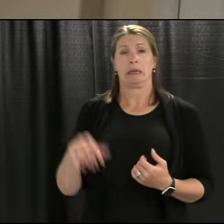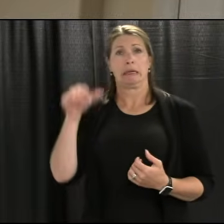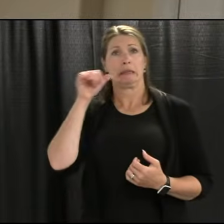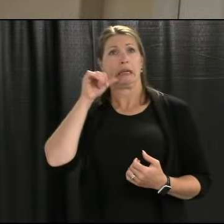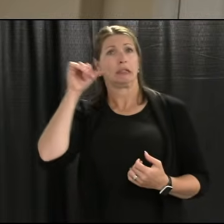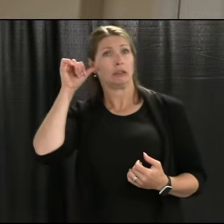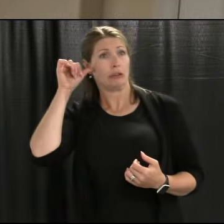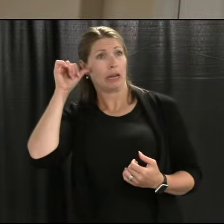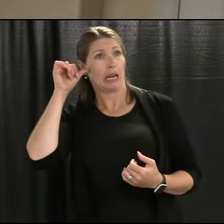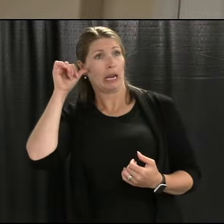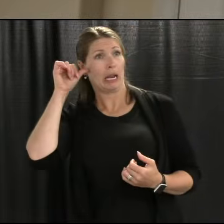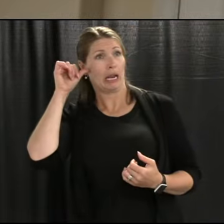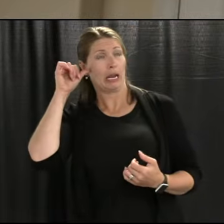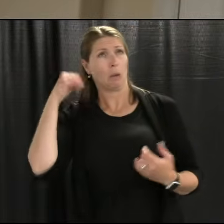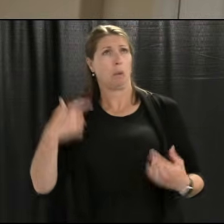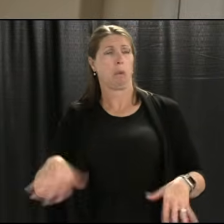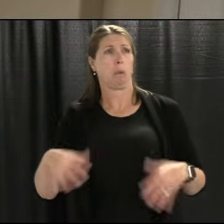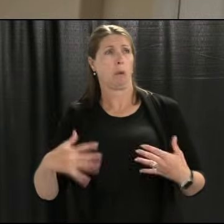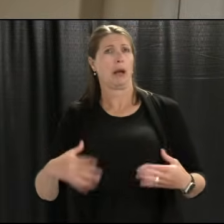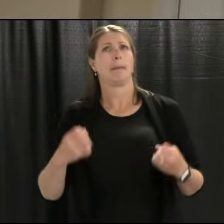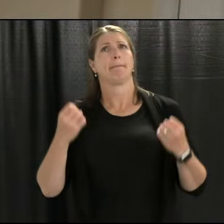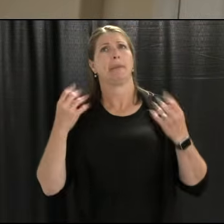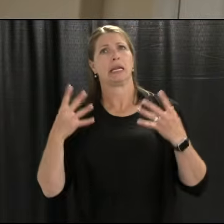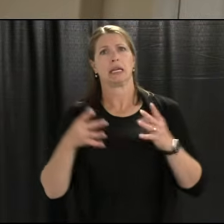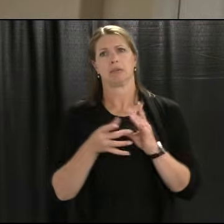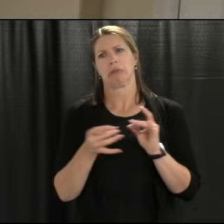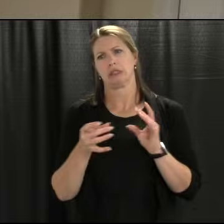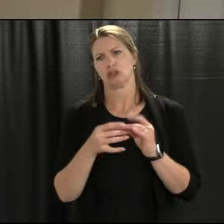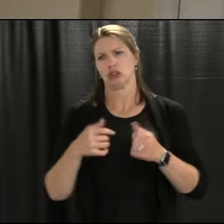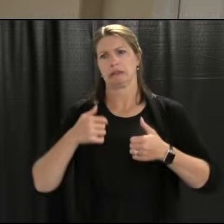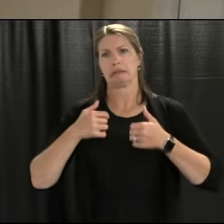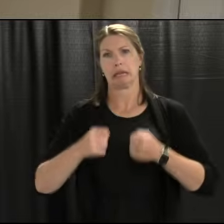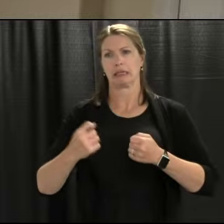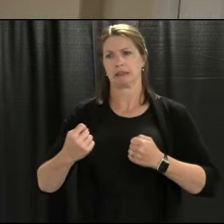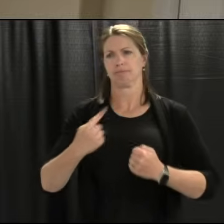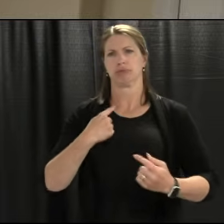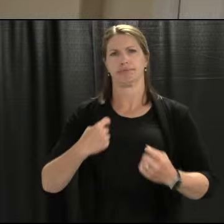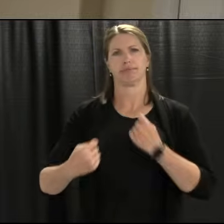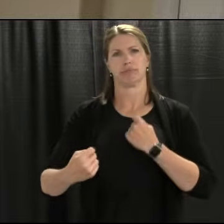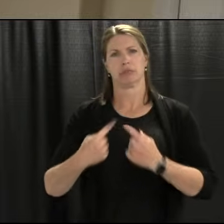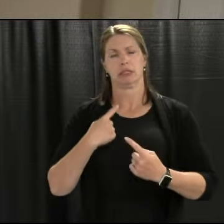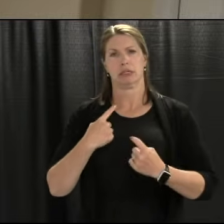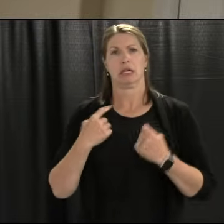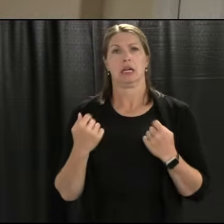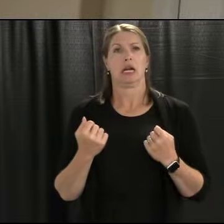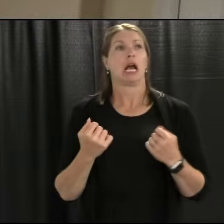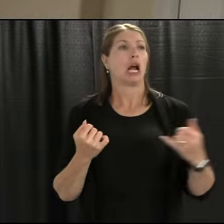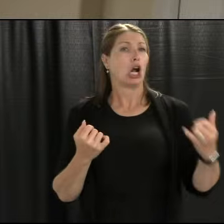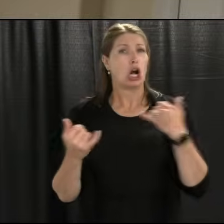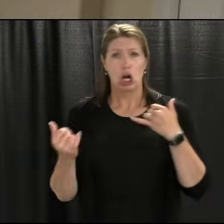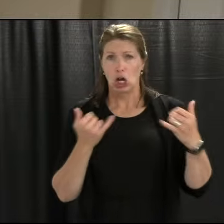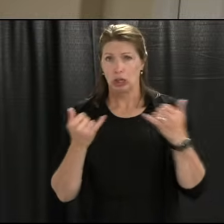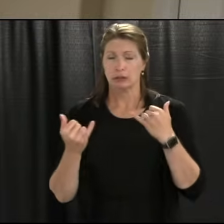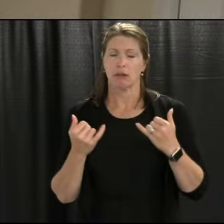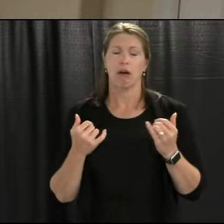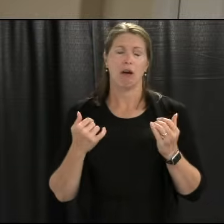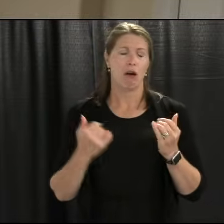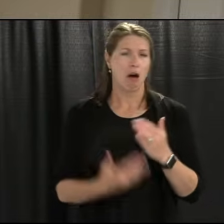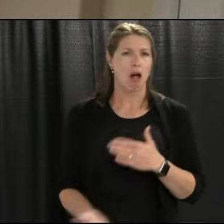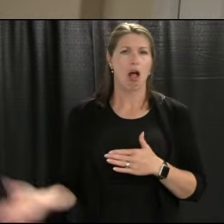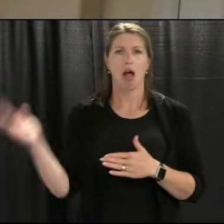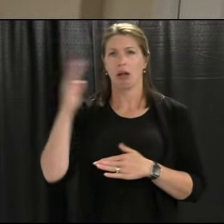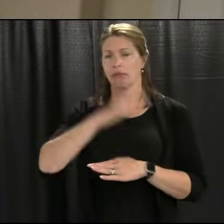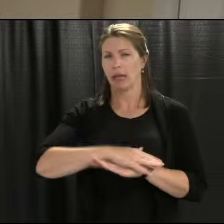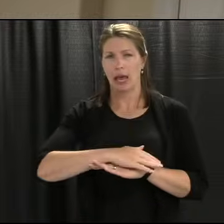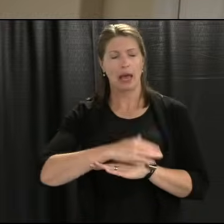the biggest day for me, receiving messages, text, a lot of times trying to clear up misinformation,